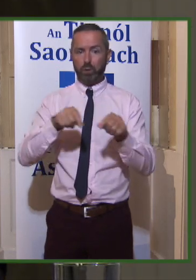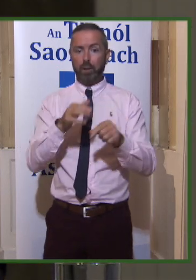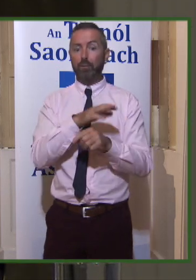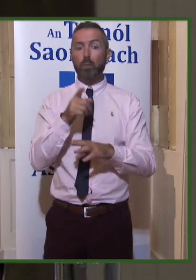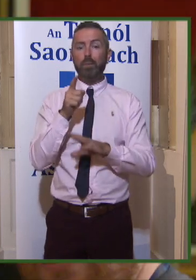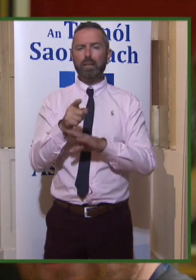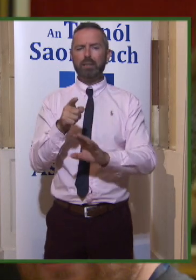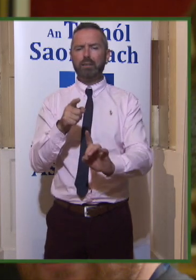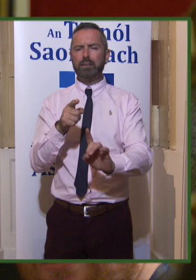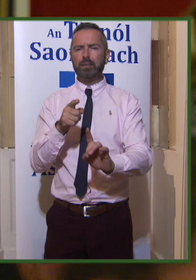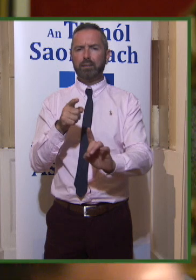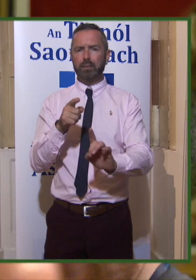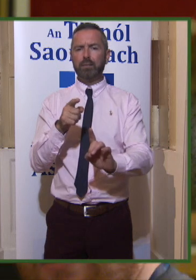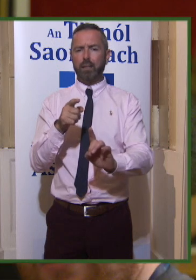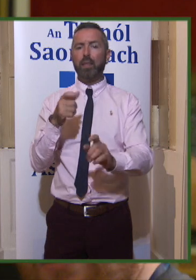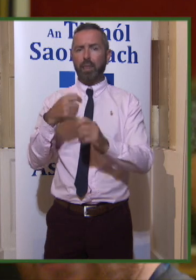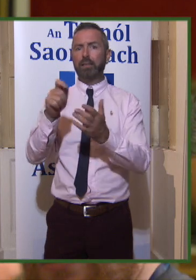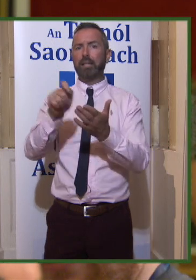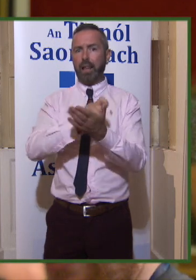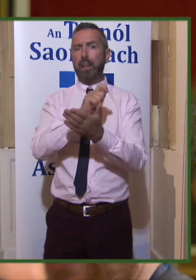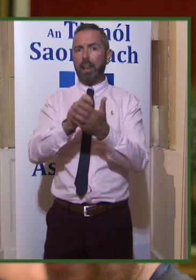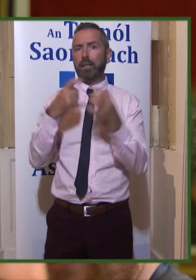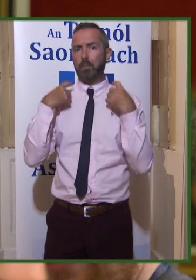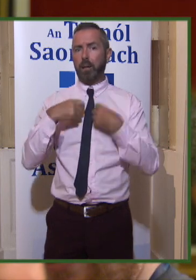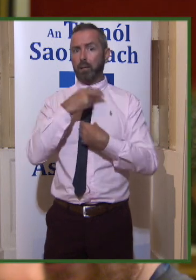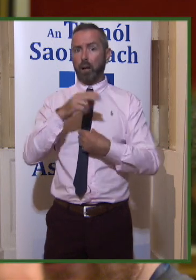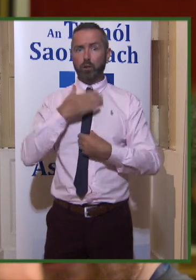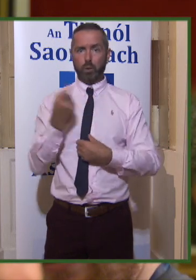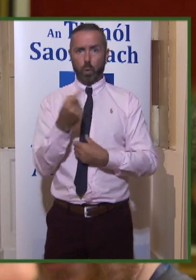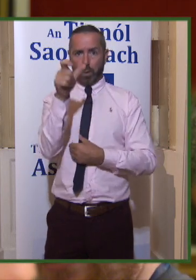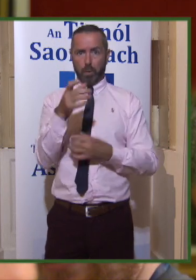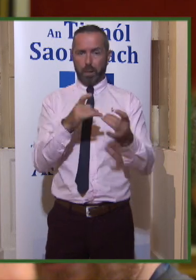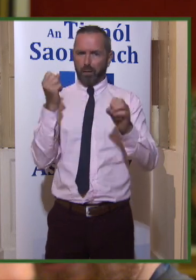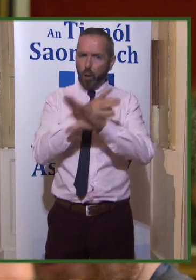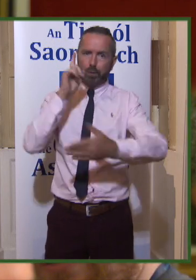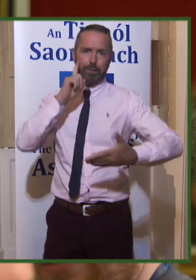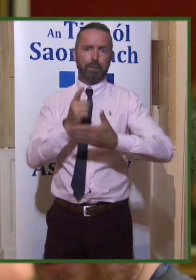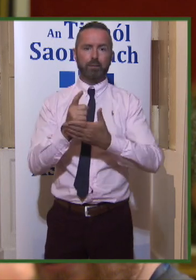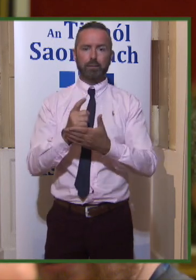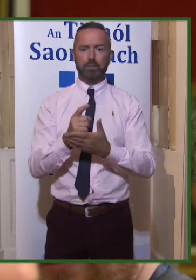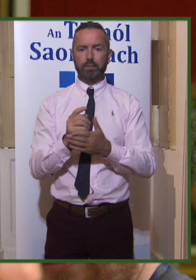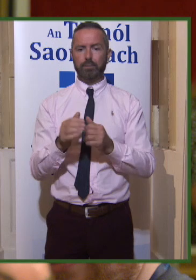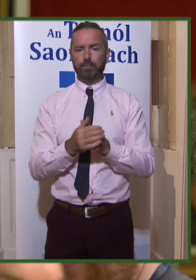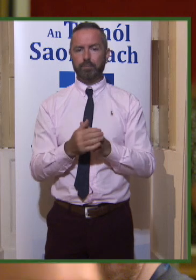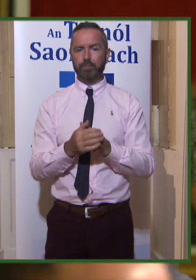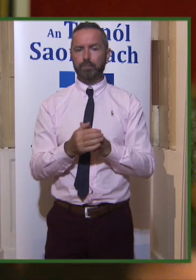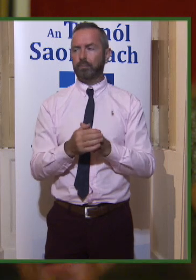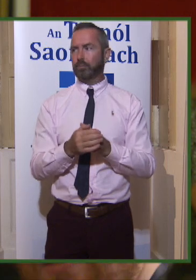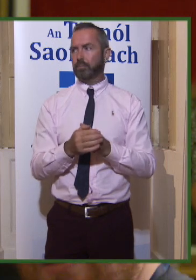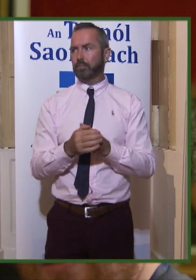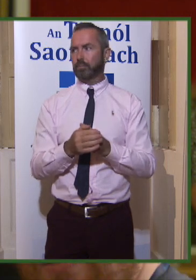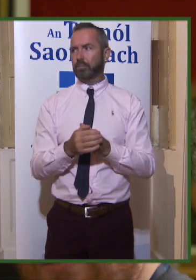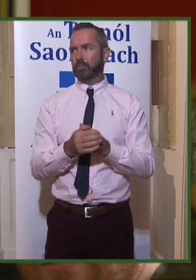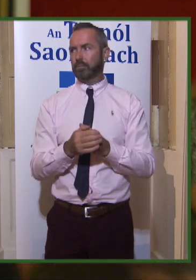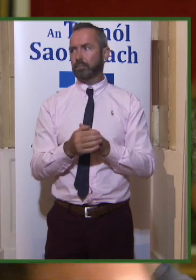of explanatory that the elected mayor is not the only one making decisions. And what's a local authority institution? Are we including